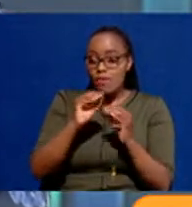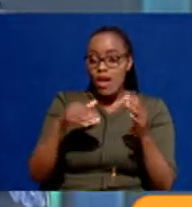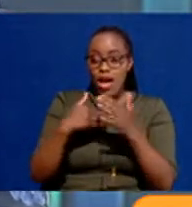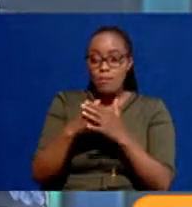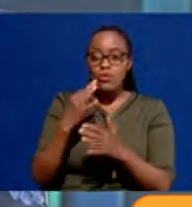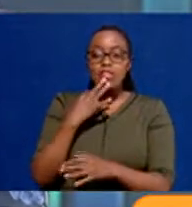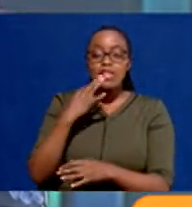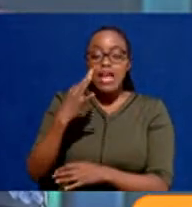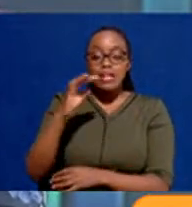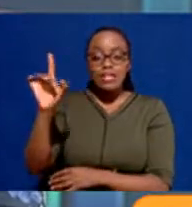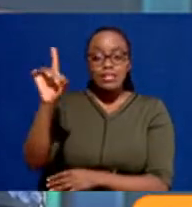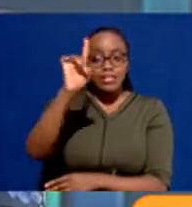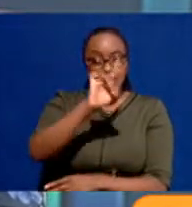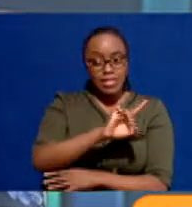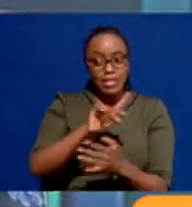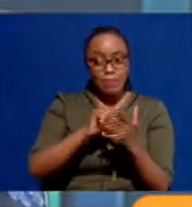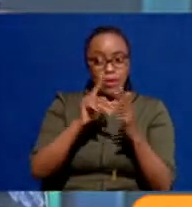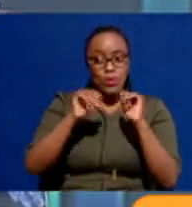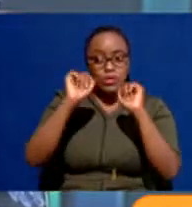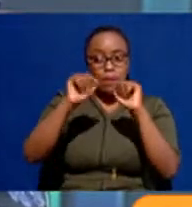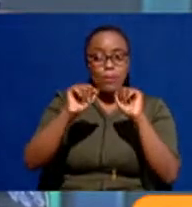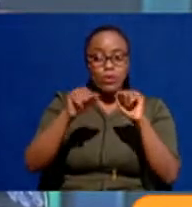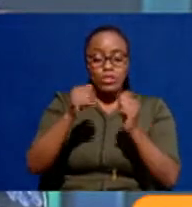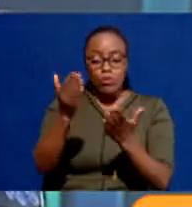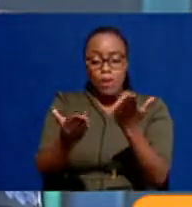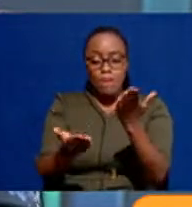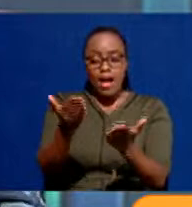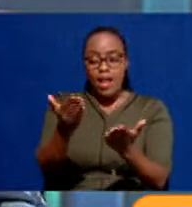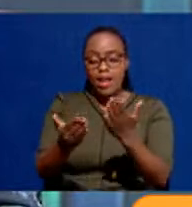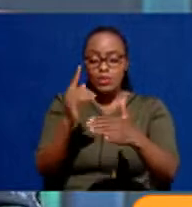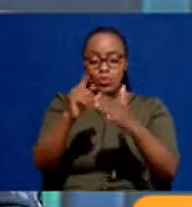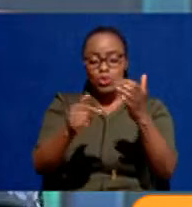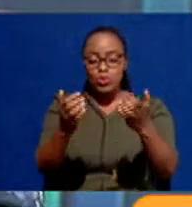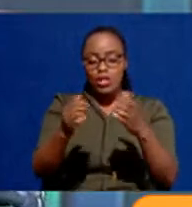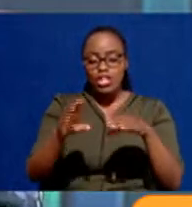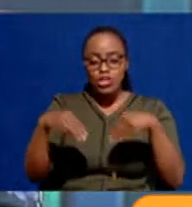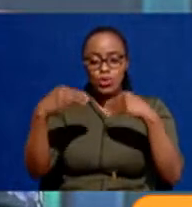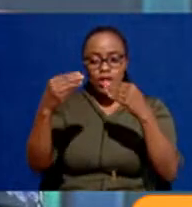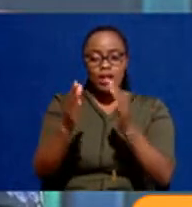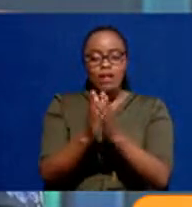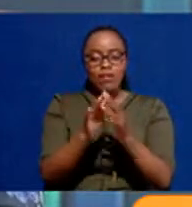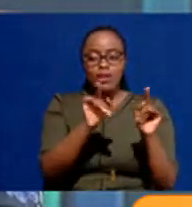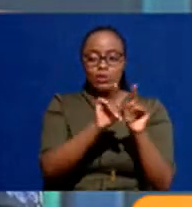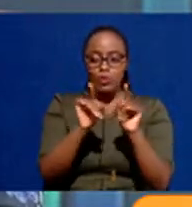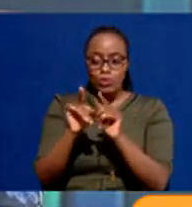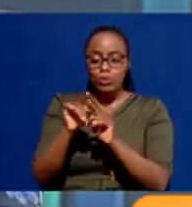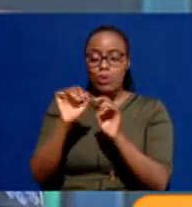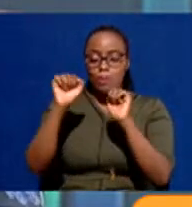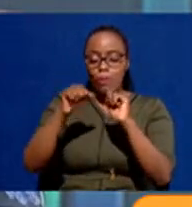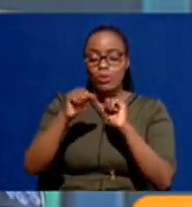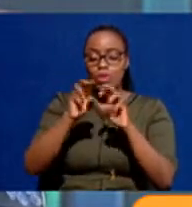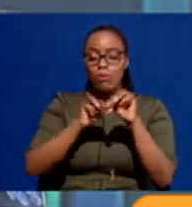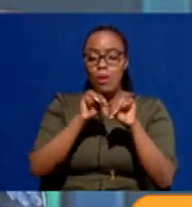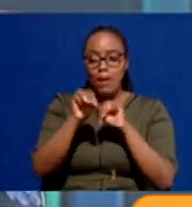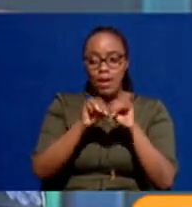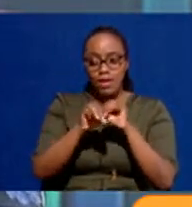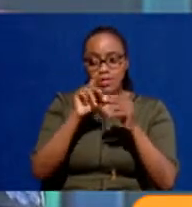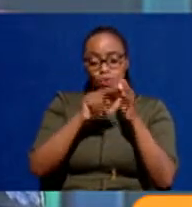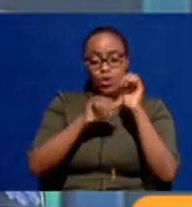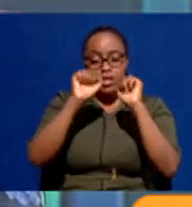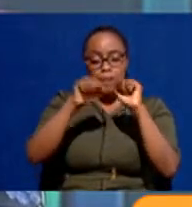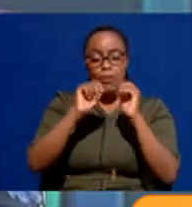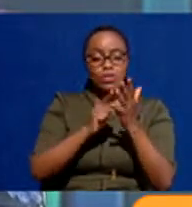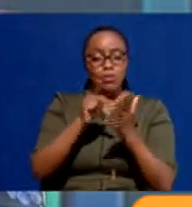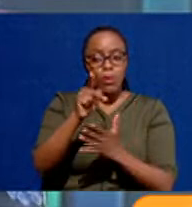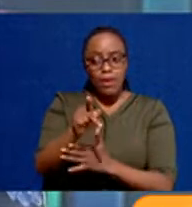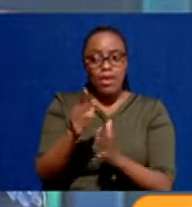days, mm-hmm. So that we can be able to balance what we need to deliver and also to be able to manage that we can be able to